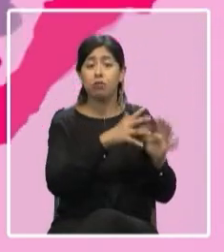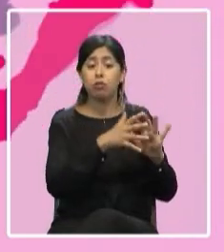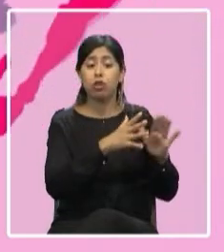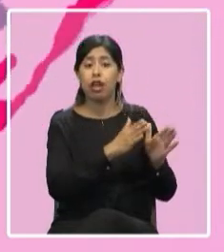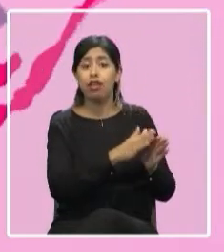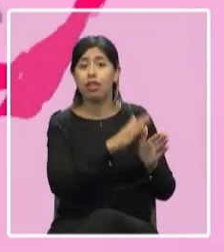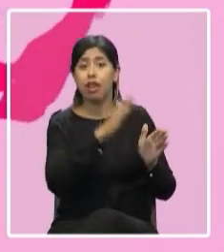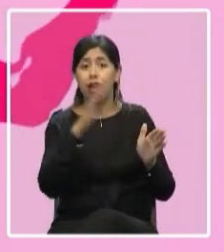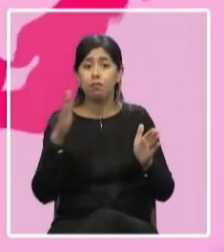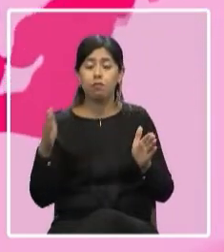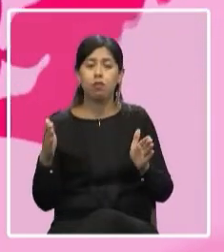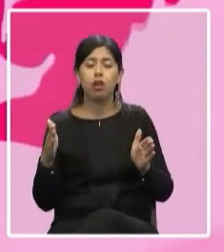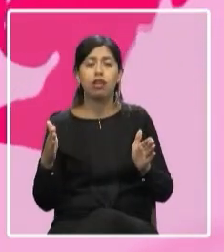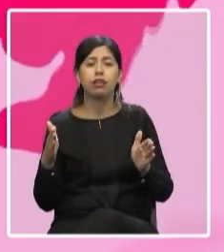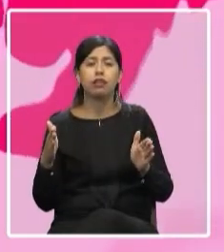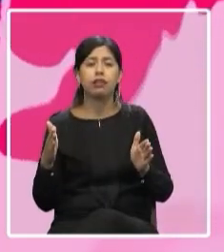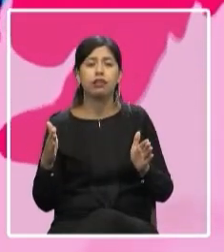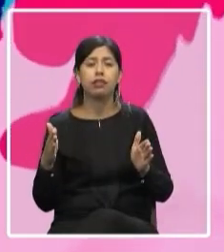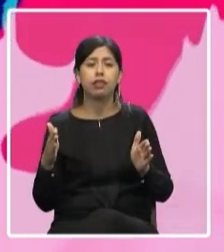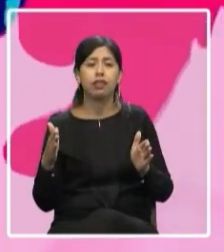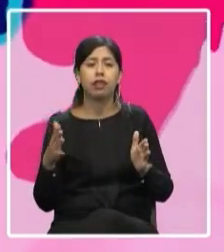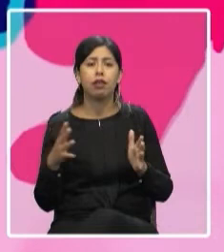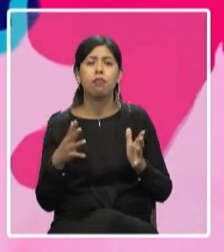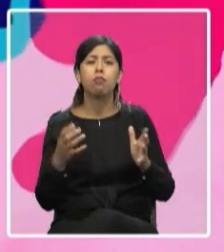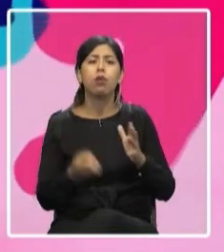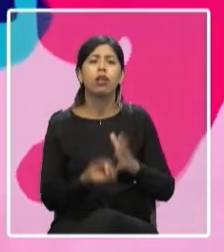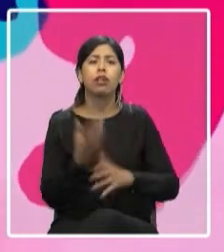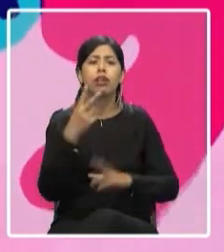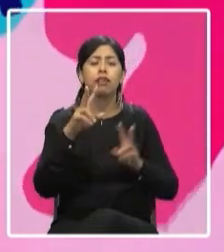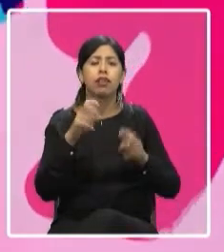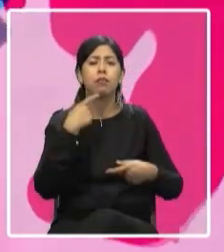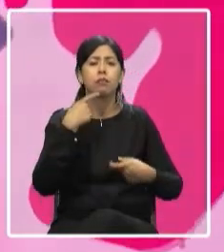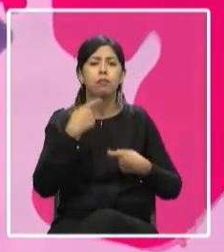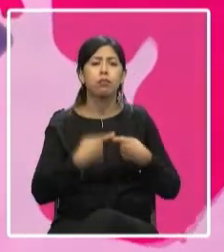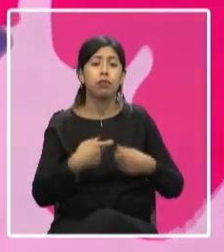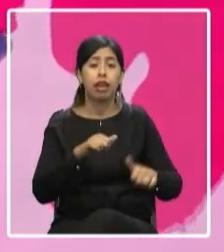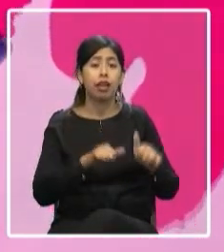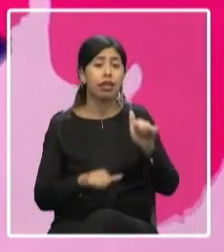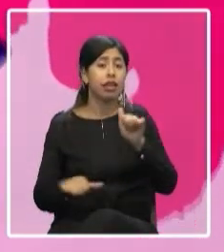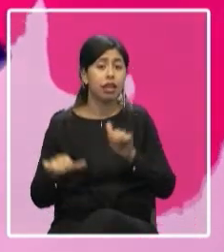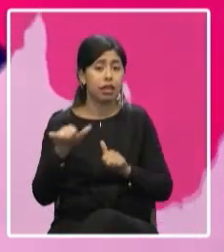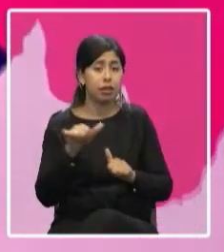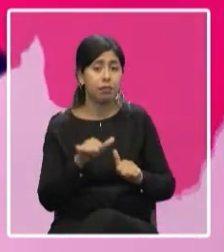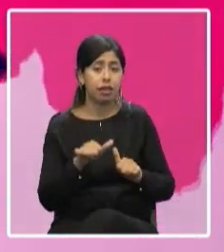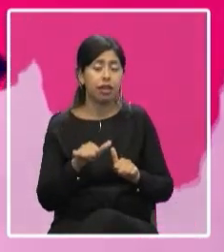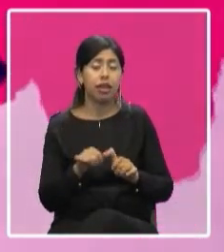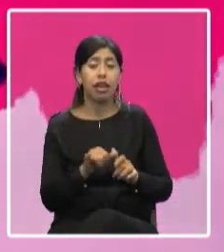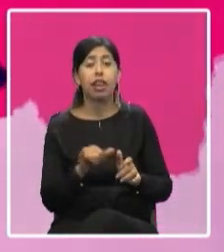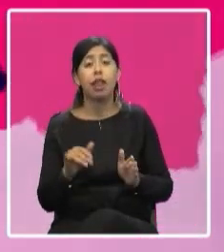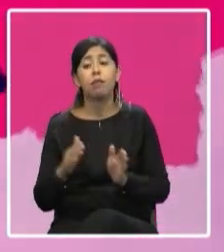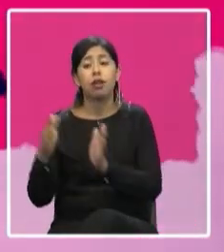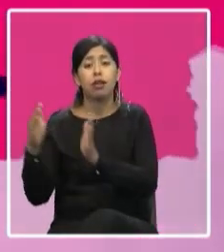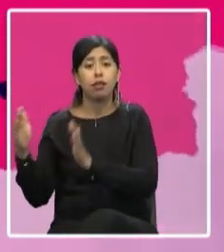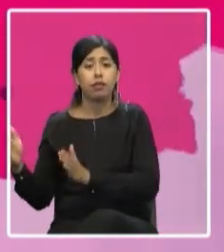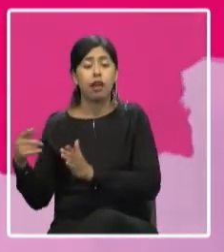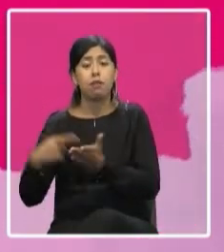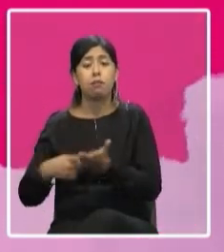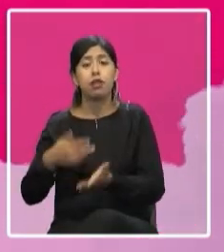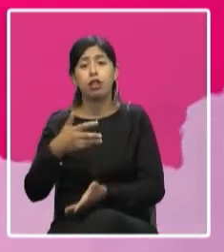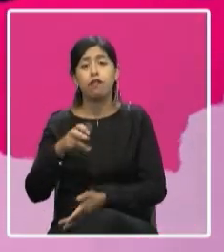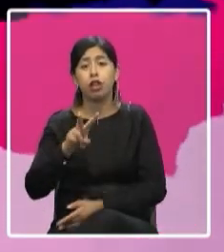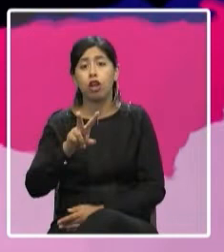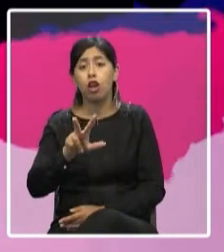in chemistry and metallurgy, the kind of age of better living through chemistry. And then since 1980, most innovation has been focused